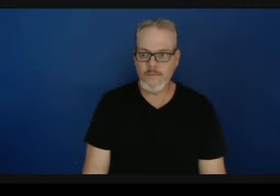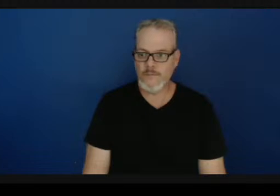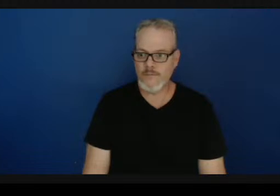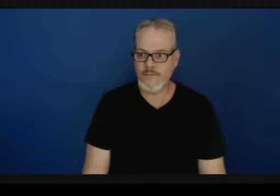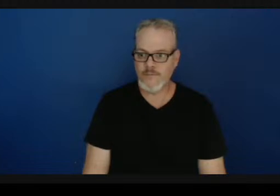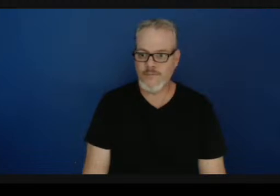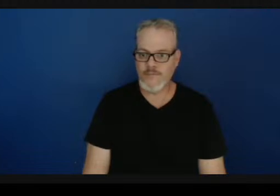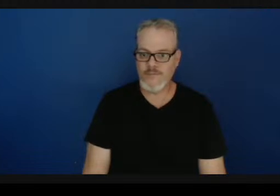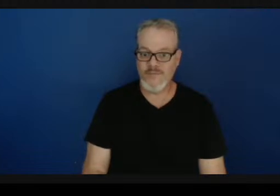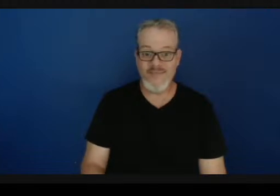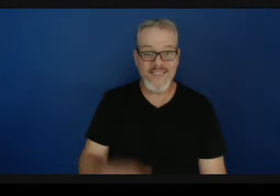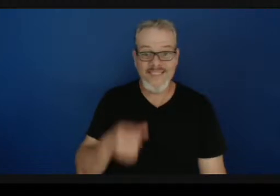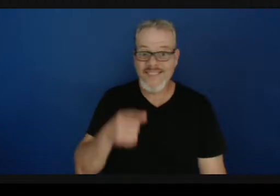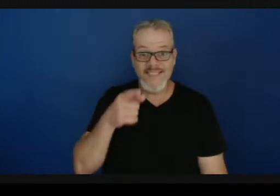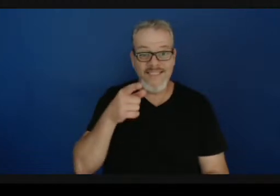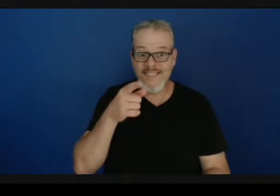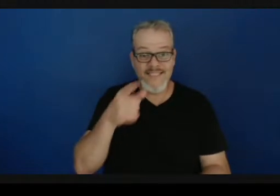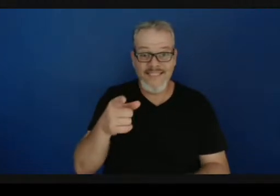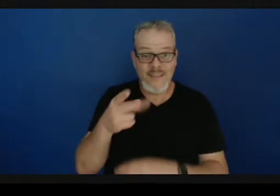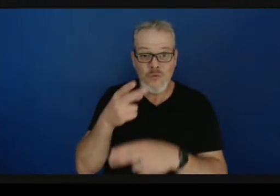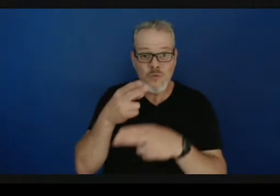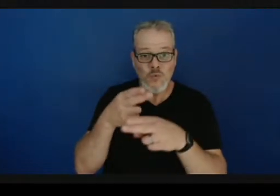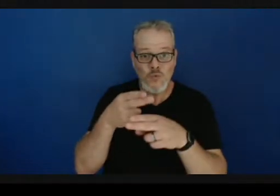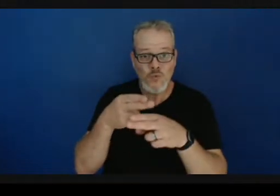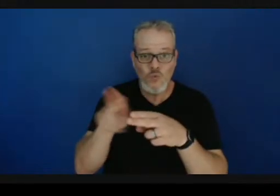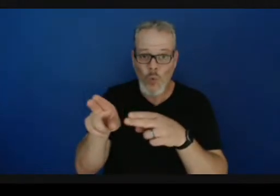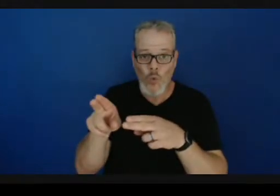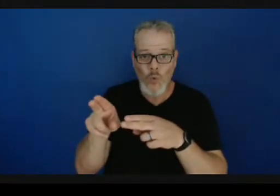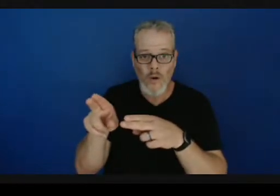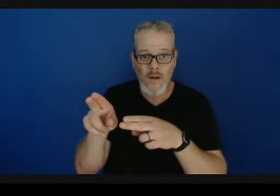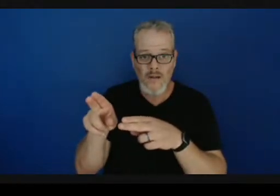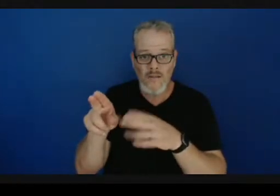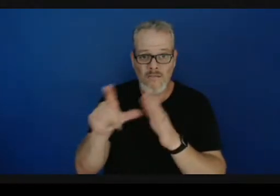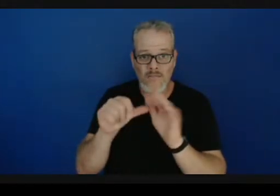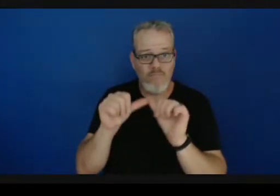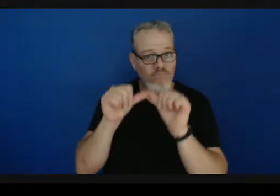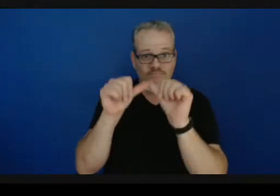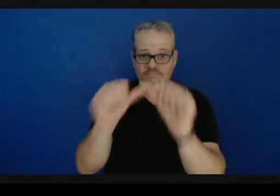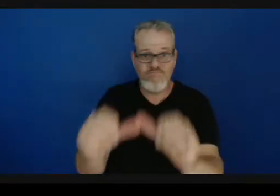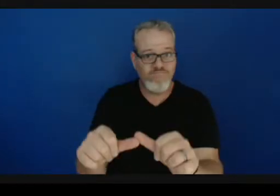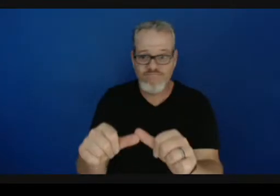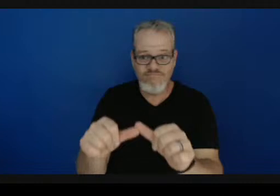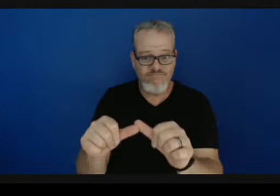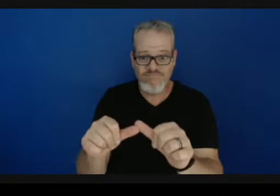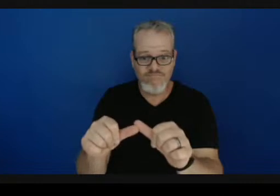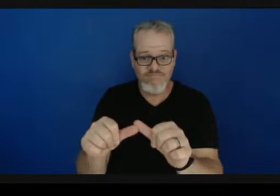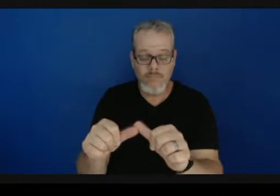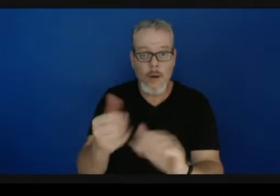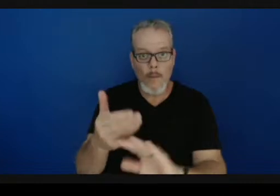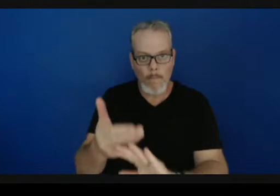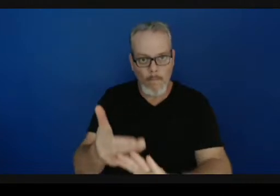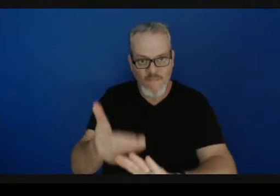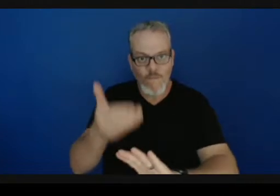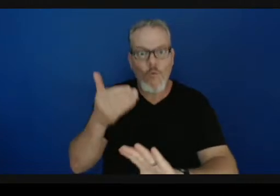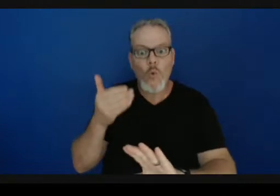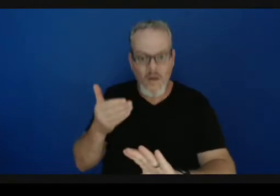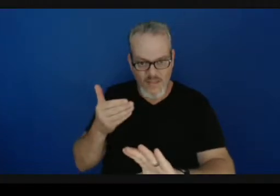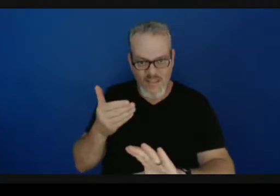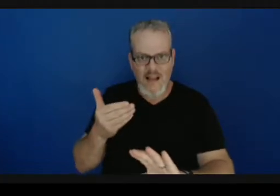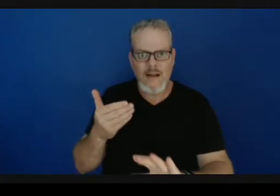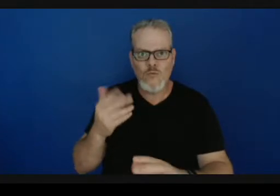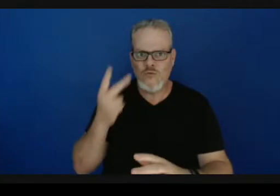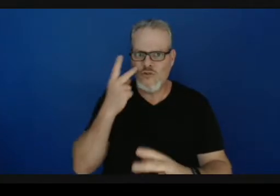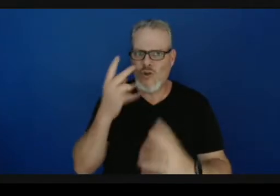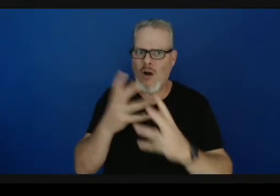quite short, only a few hours before things moved to the northeast rift. But before that, there was a lot of commotion